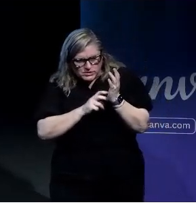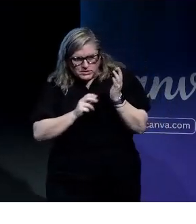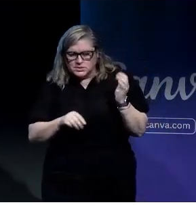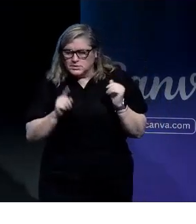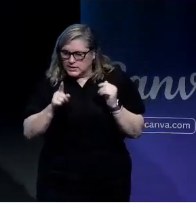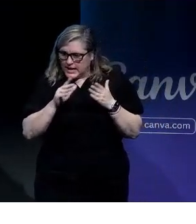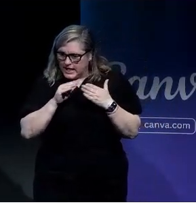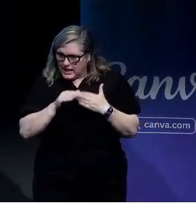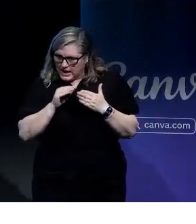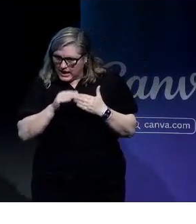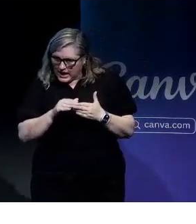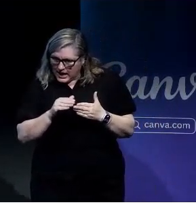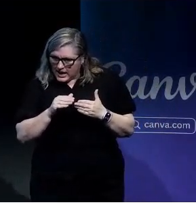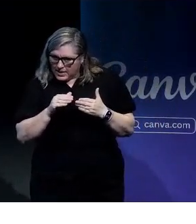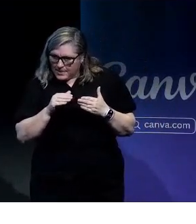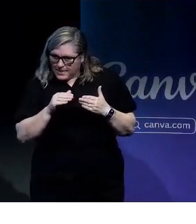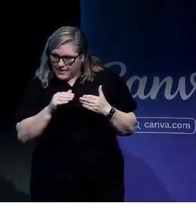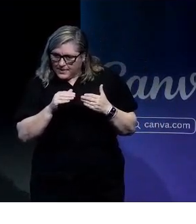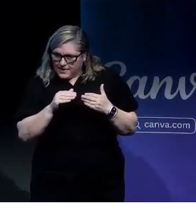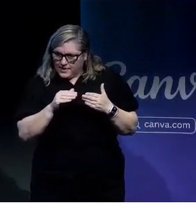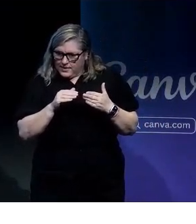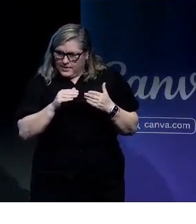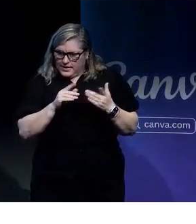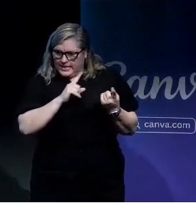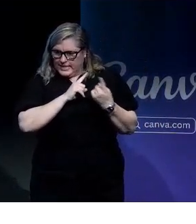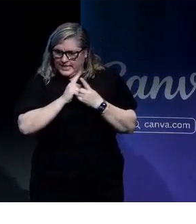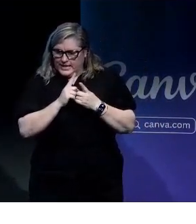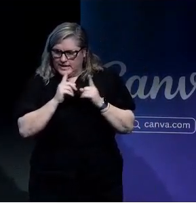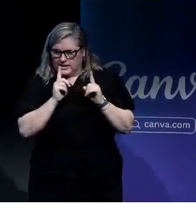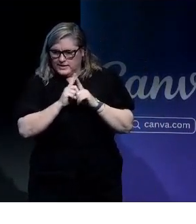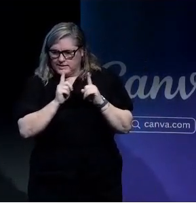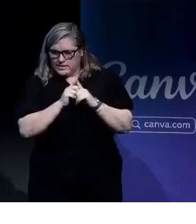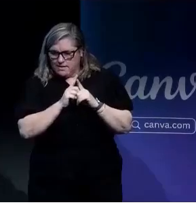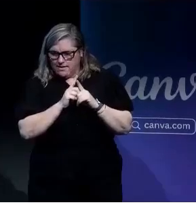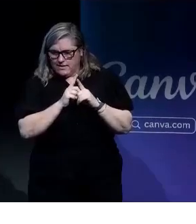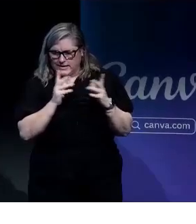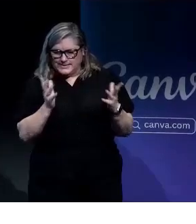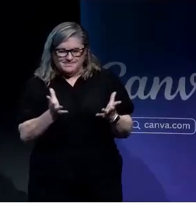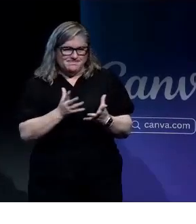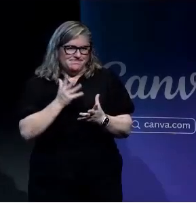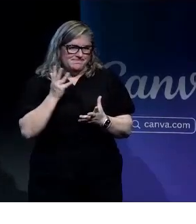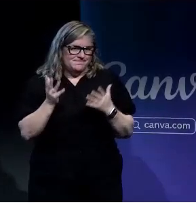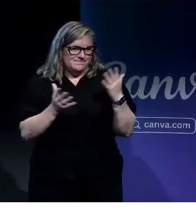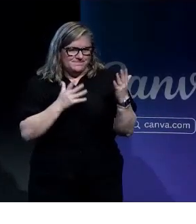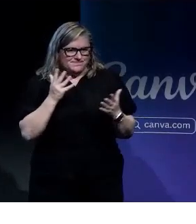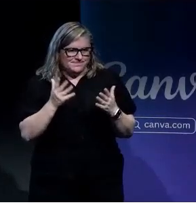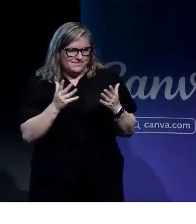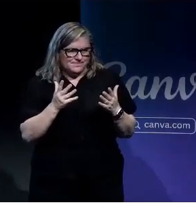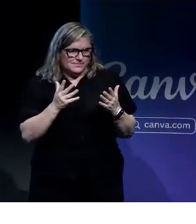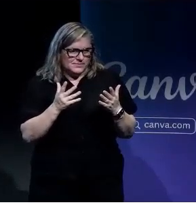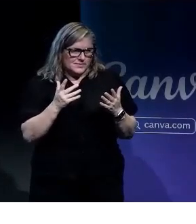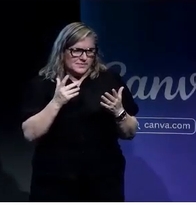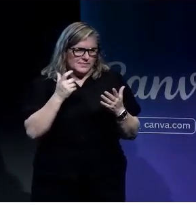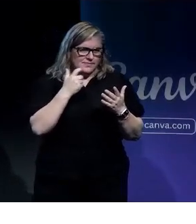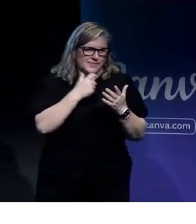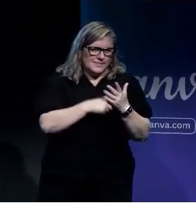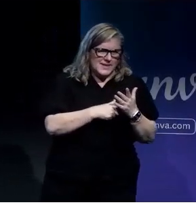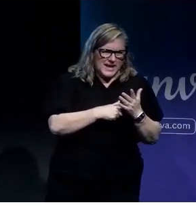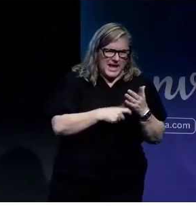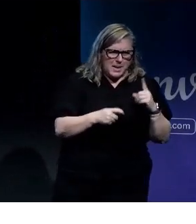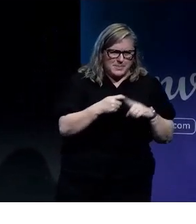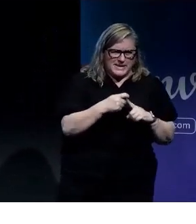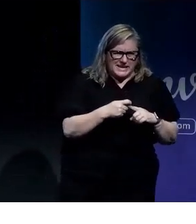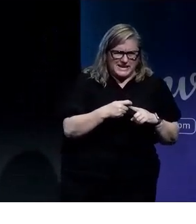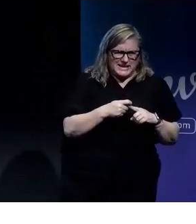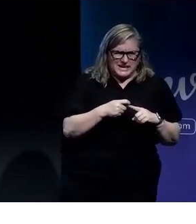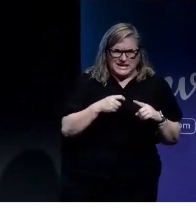get the actual things like the RFP questions and such, all in